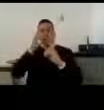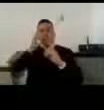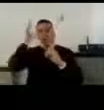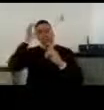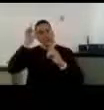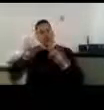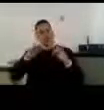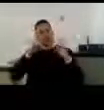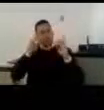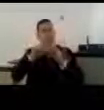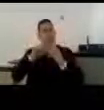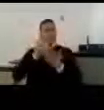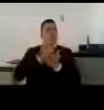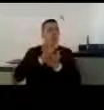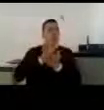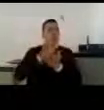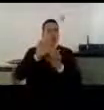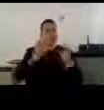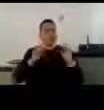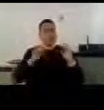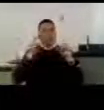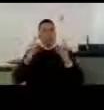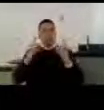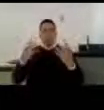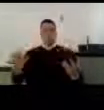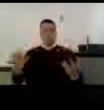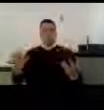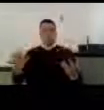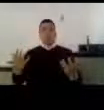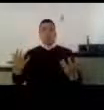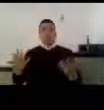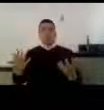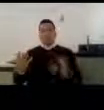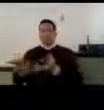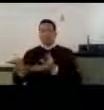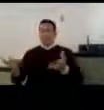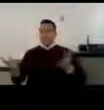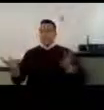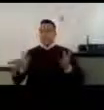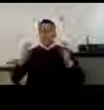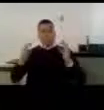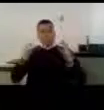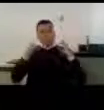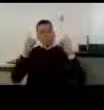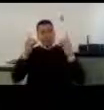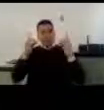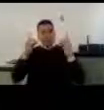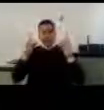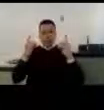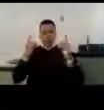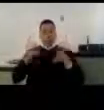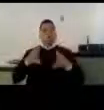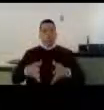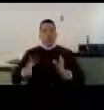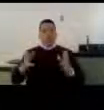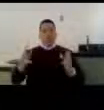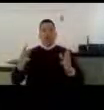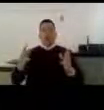be educated, the schools need to be educated, and therefore they will send all of those education and bring everyone